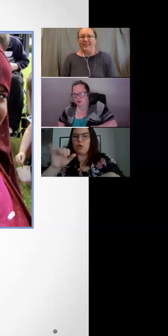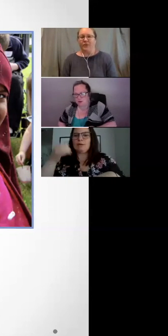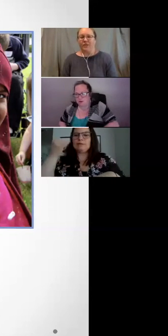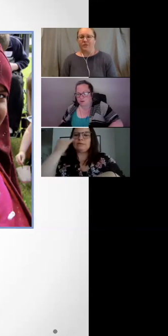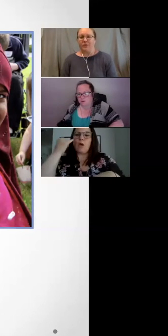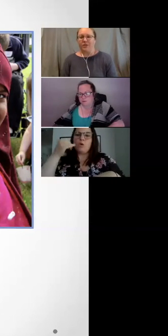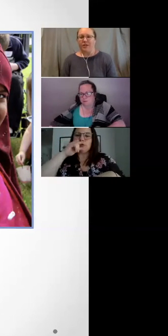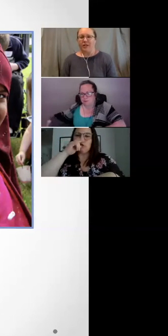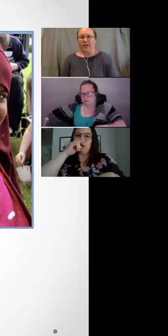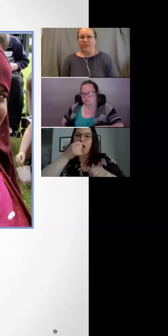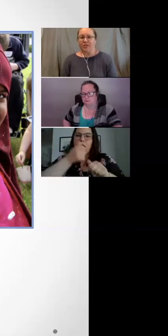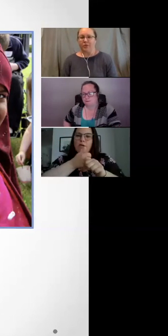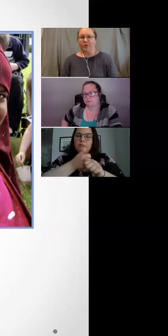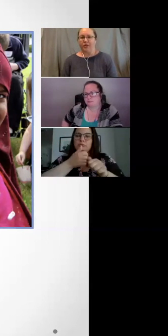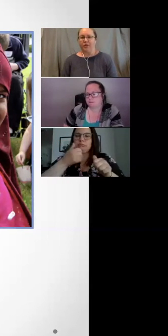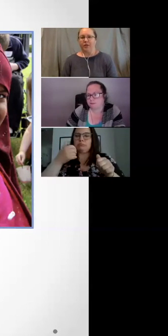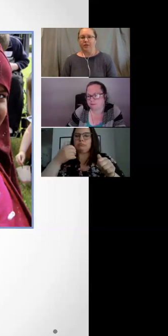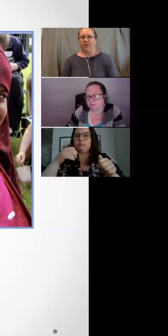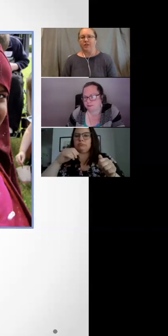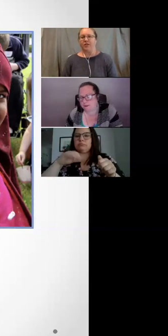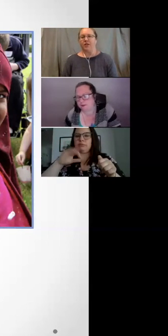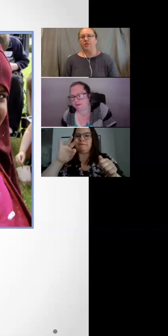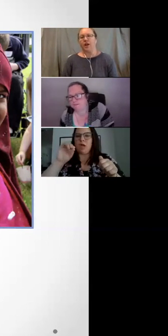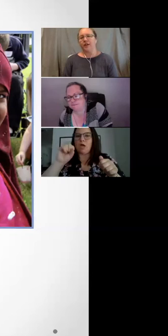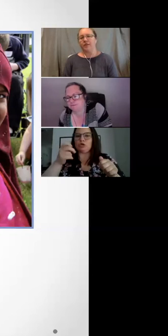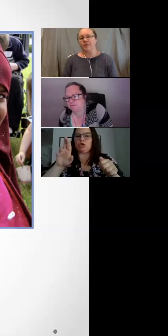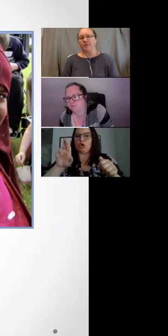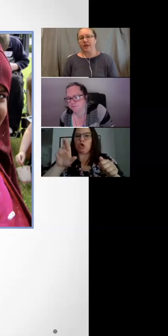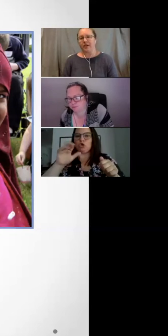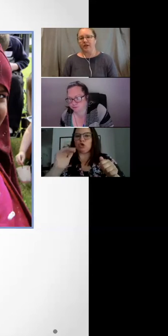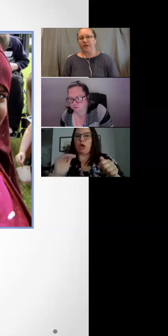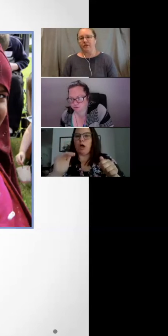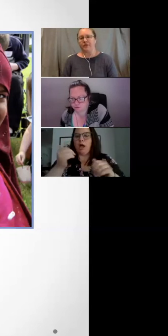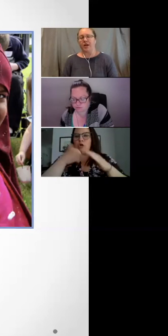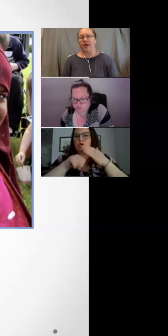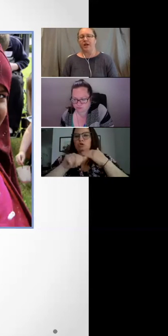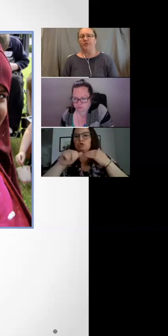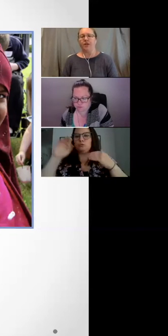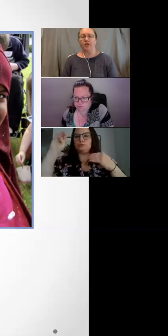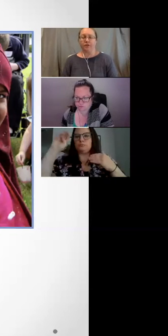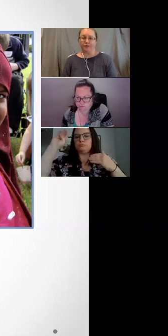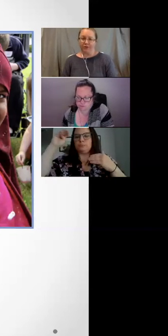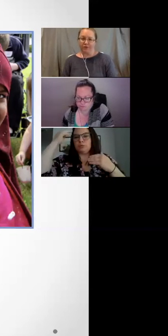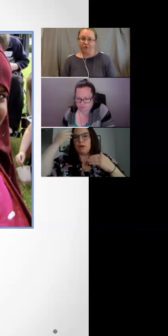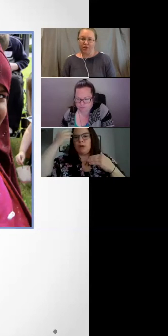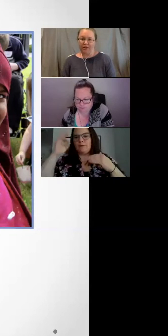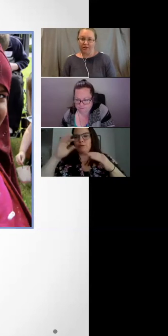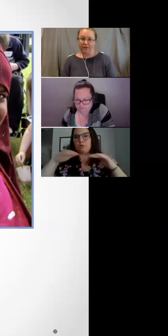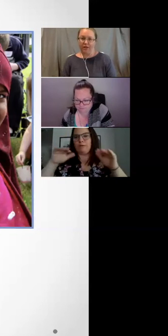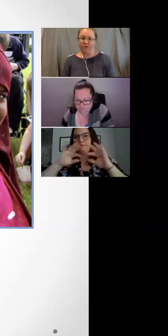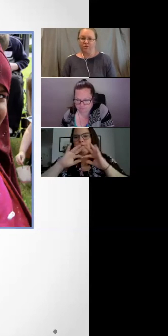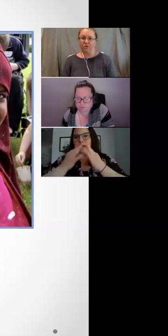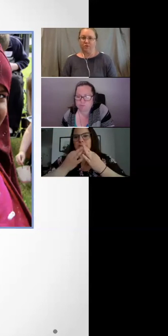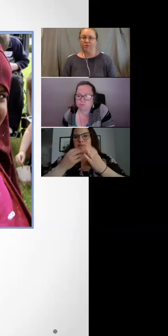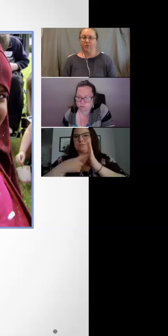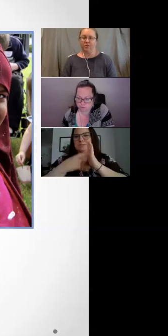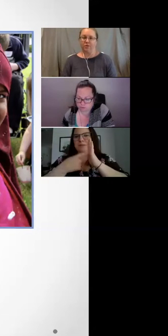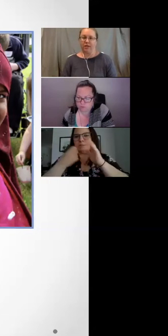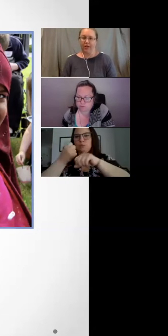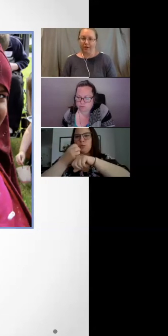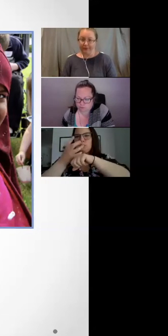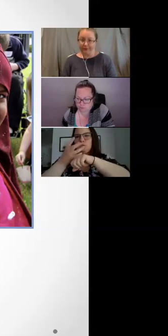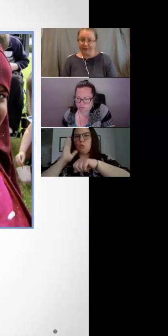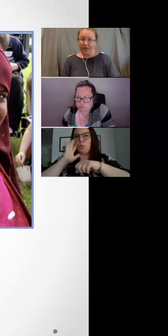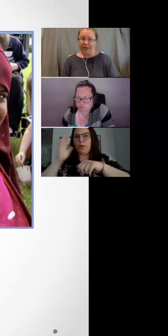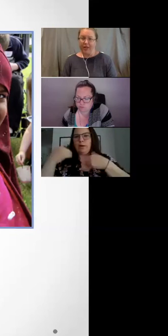Yeah, sorry, I just wanted to touch on a point that you raised. The child themselves, if they are a foster child under ministry